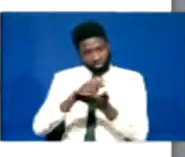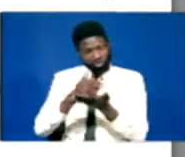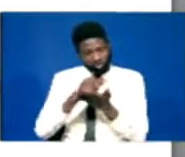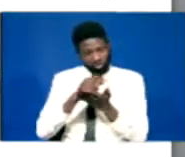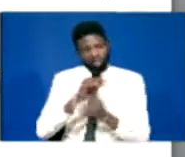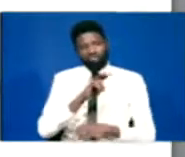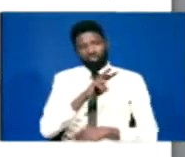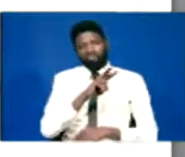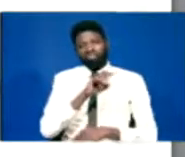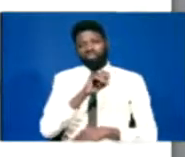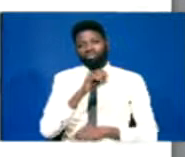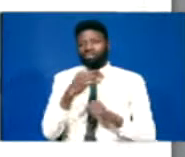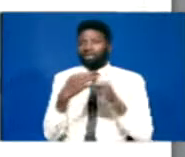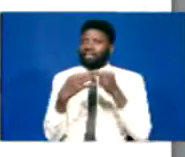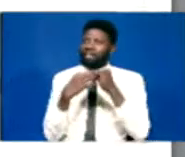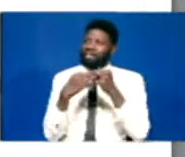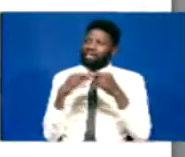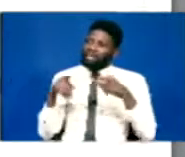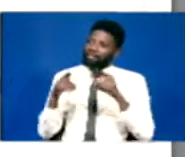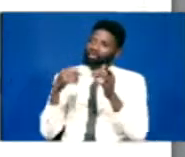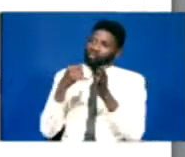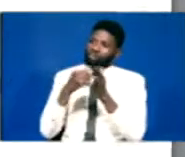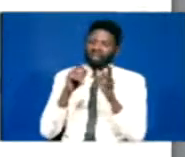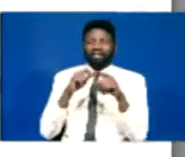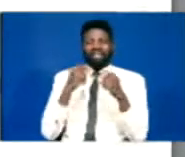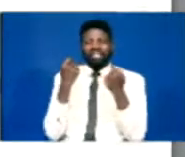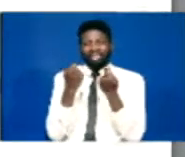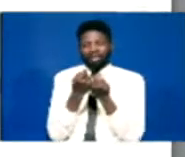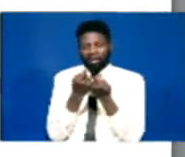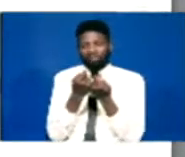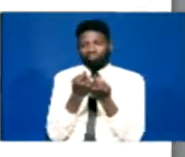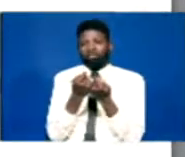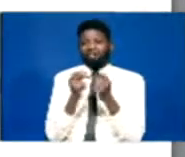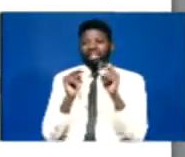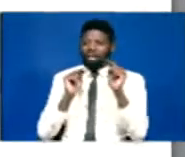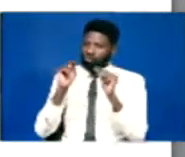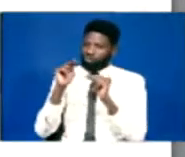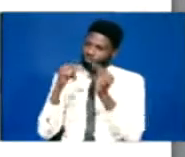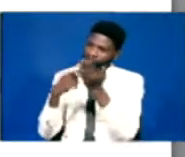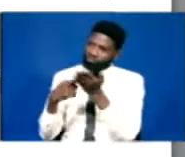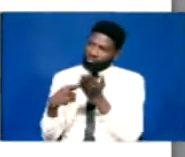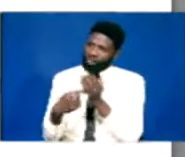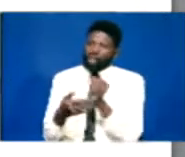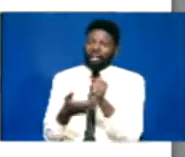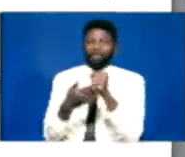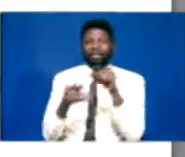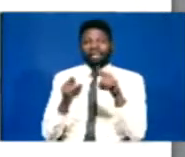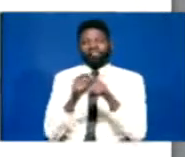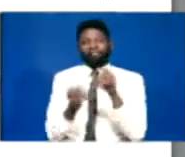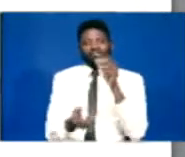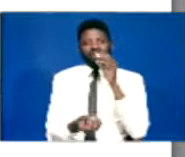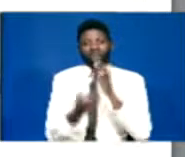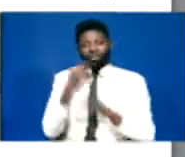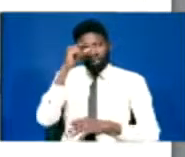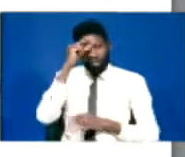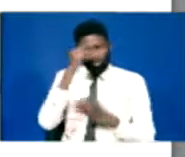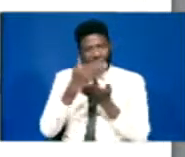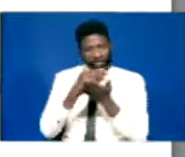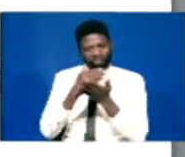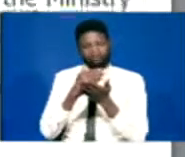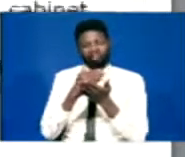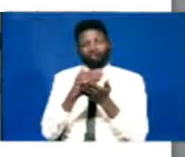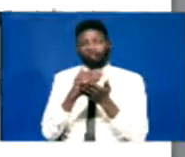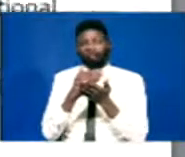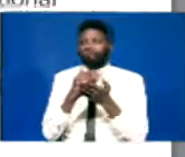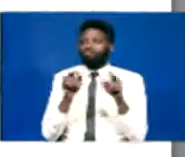2008, he was part of the teams in the negotiations that saw the formation of the grand coalition a year later. And